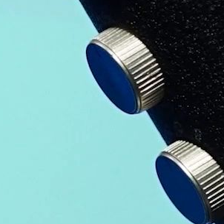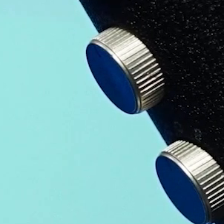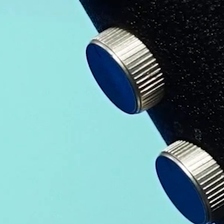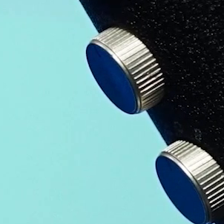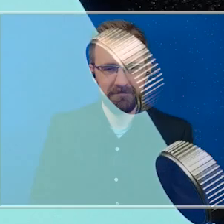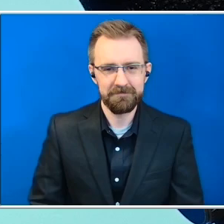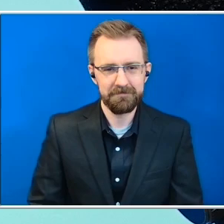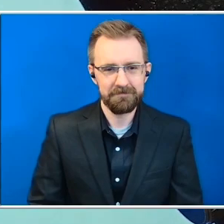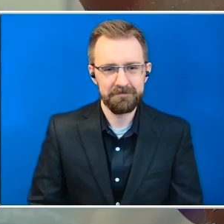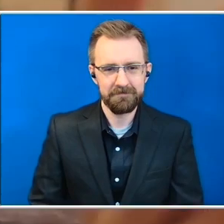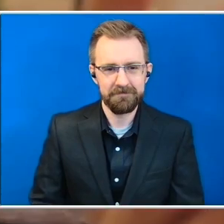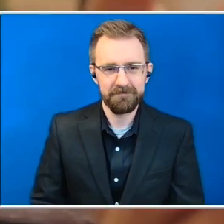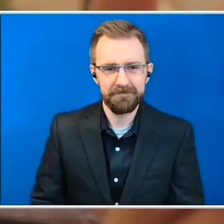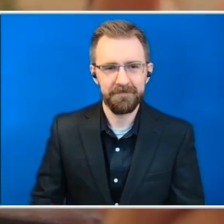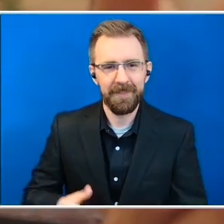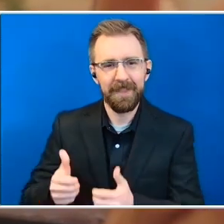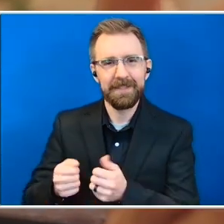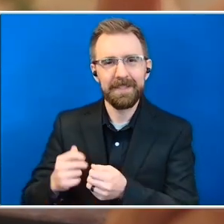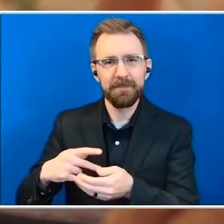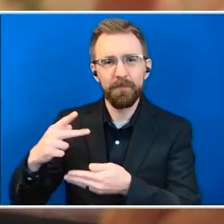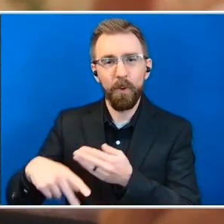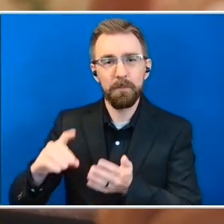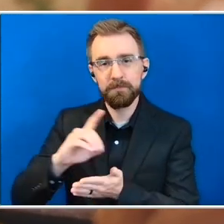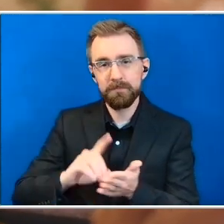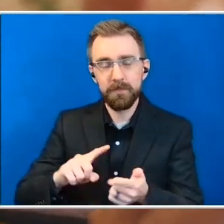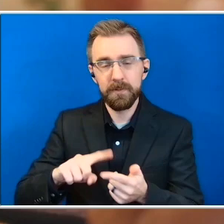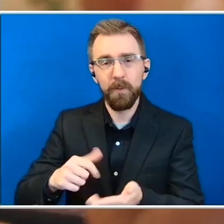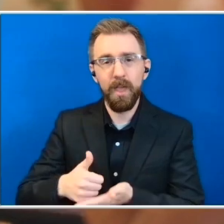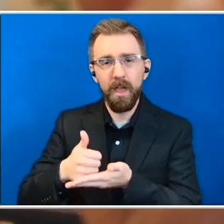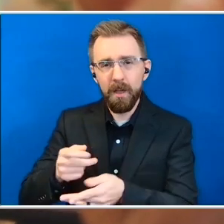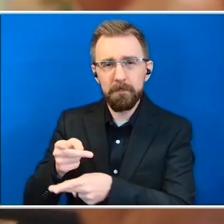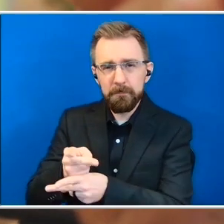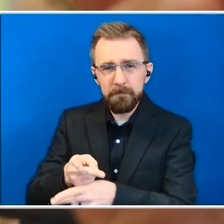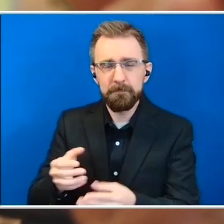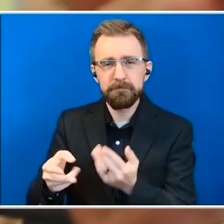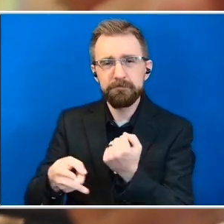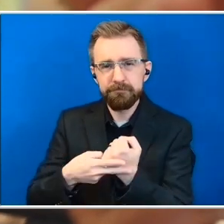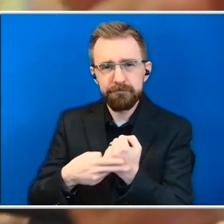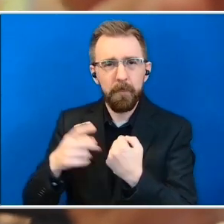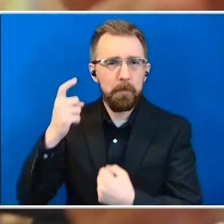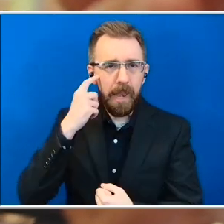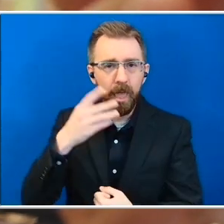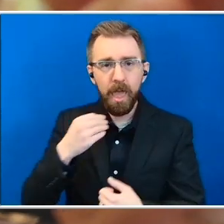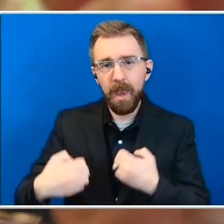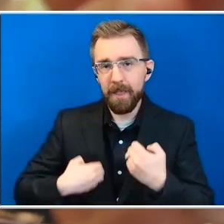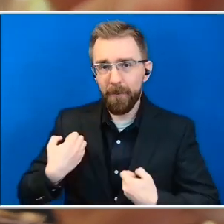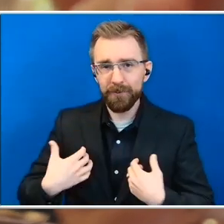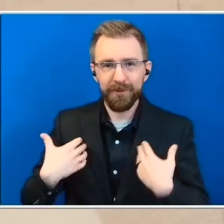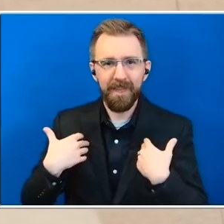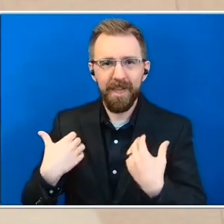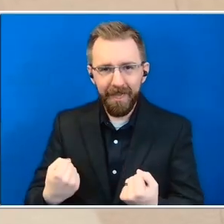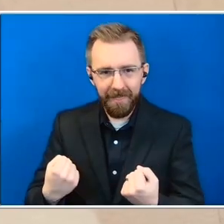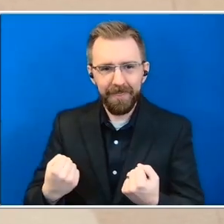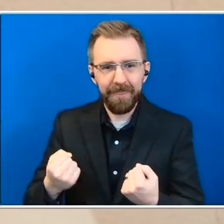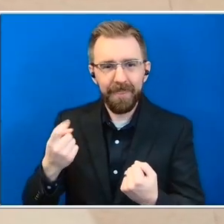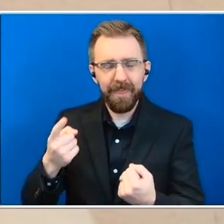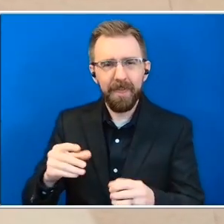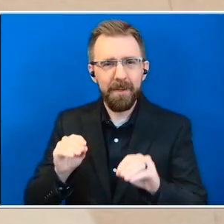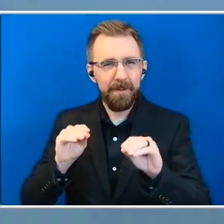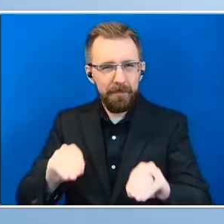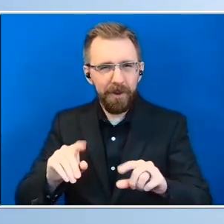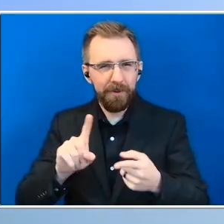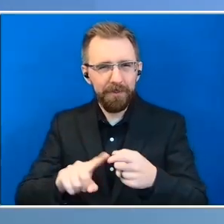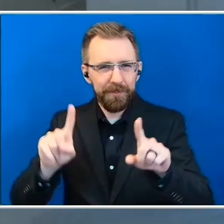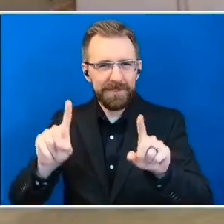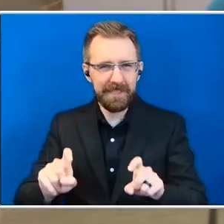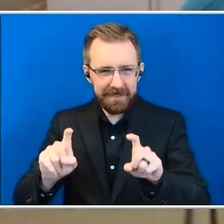A text message program designed to help caregivers preserve their mental and emotional health is put to the test. And folks